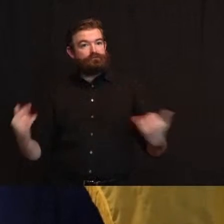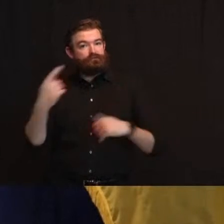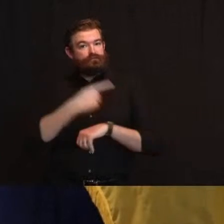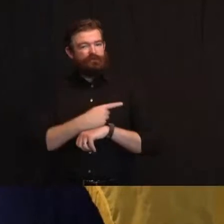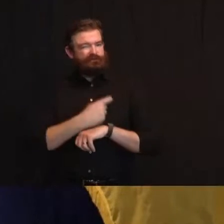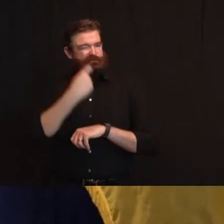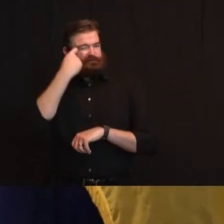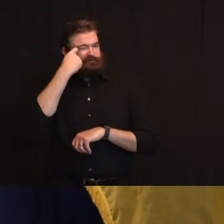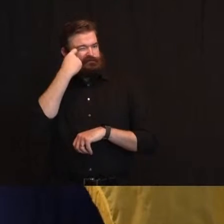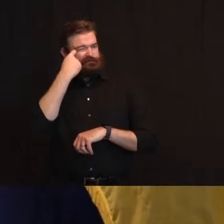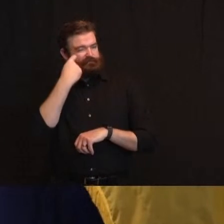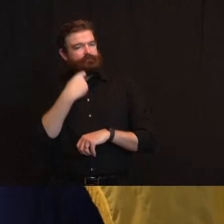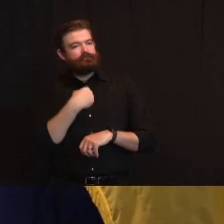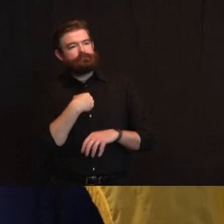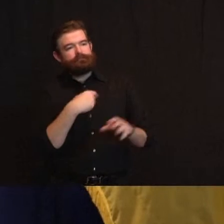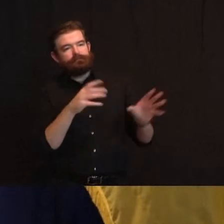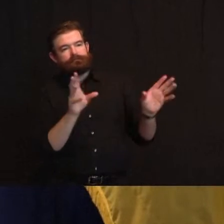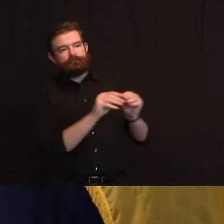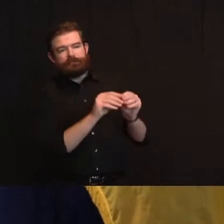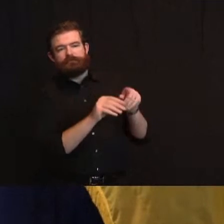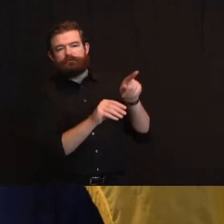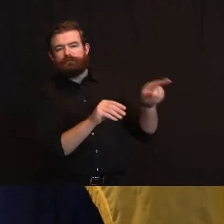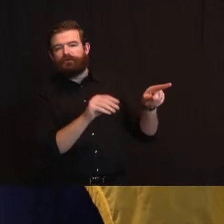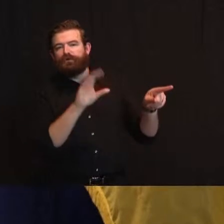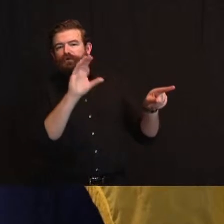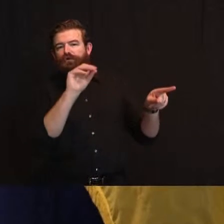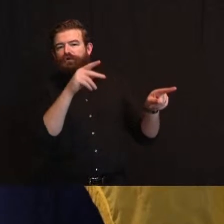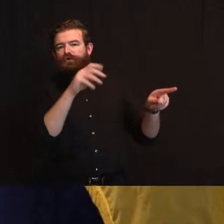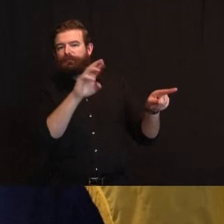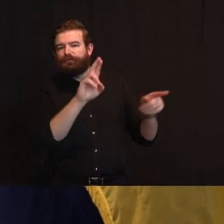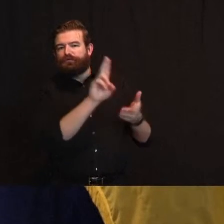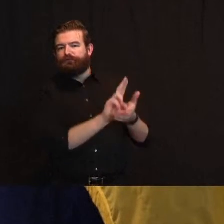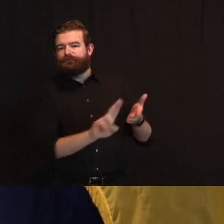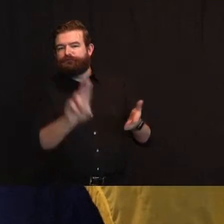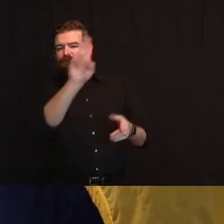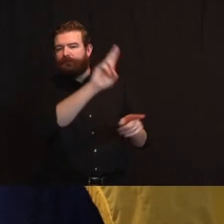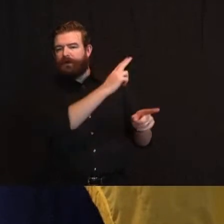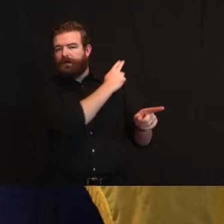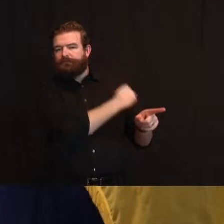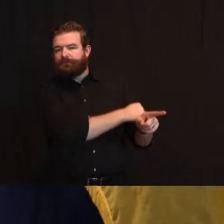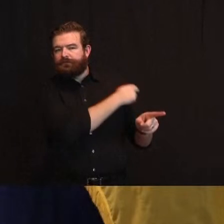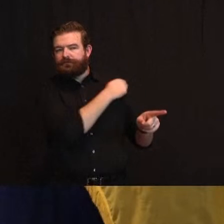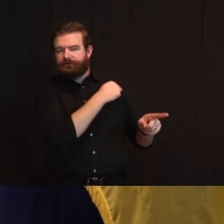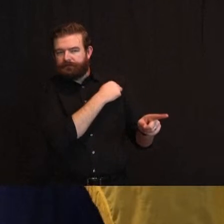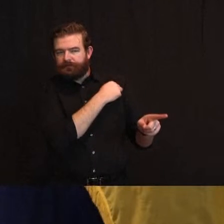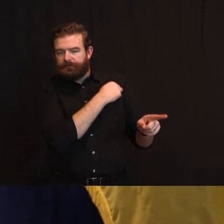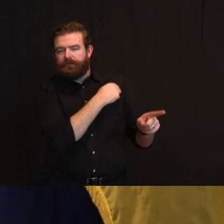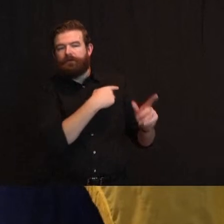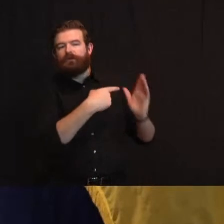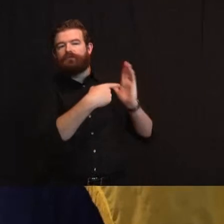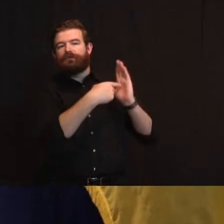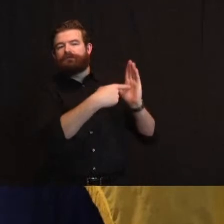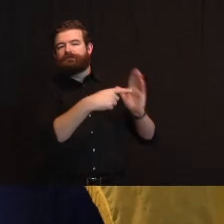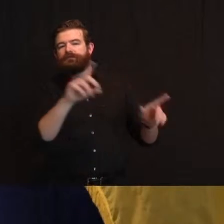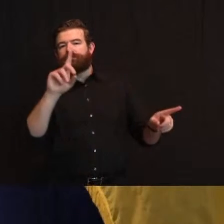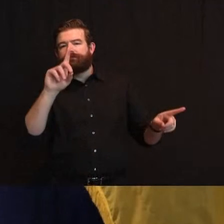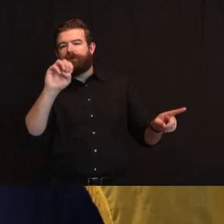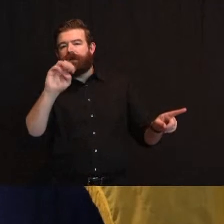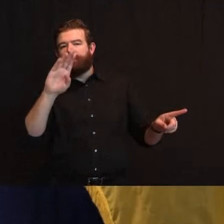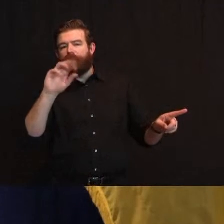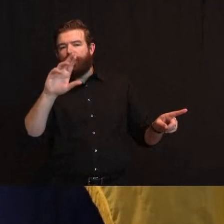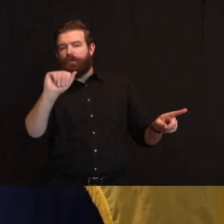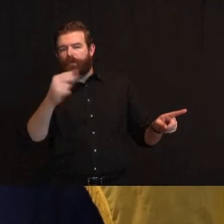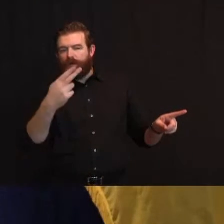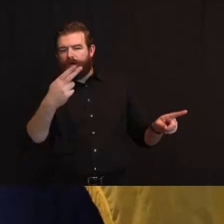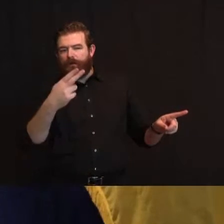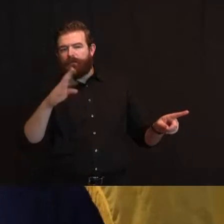as Ambassador Dr. Deborah Birx, who's become, over the past 9 months, a familiar person to many,